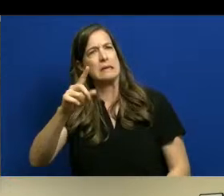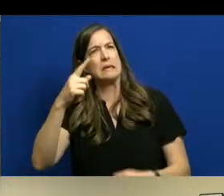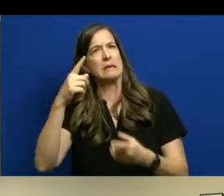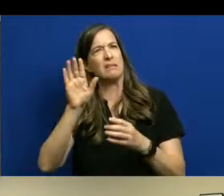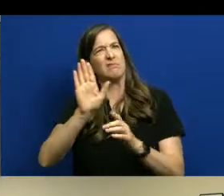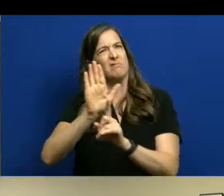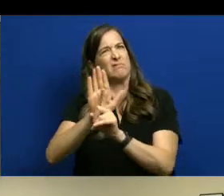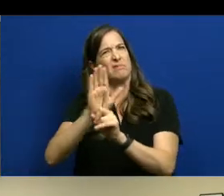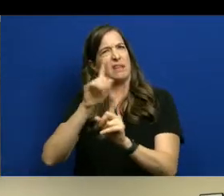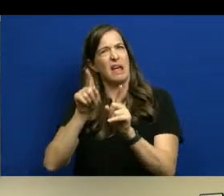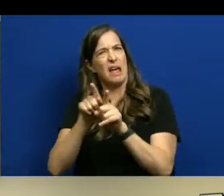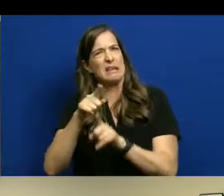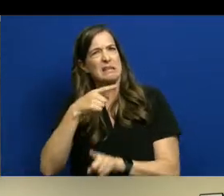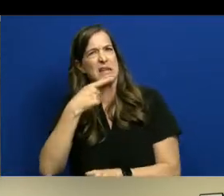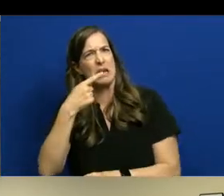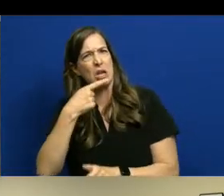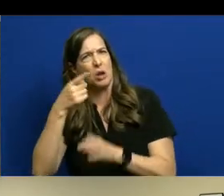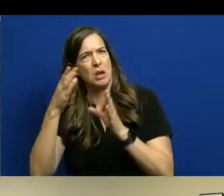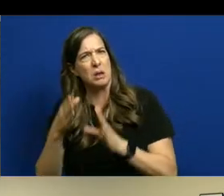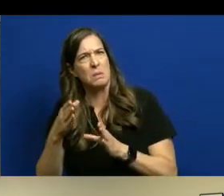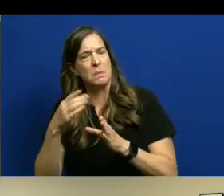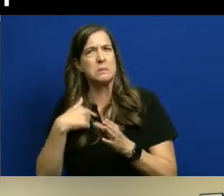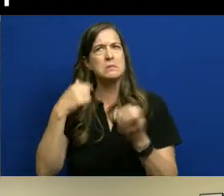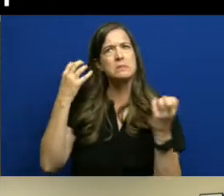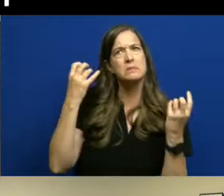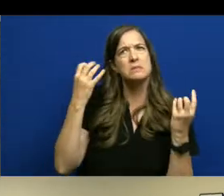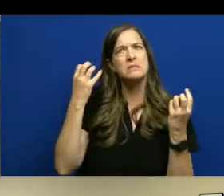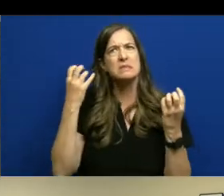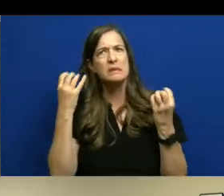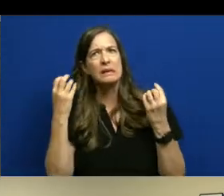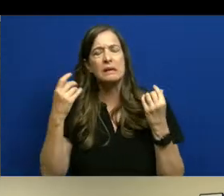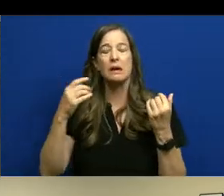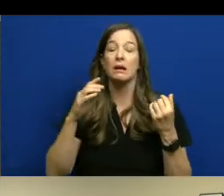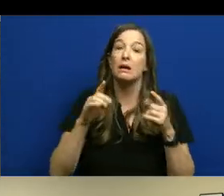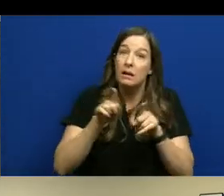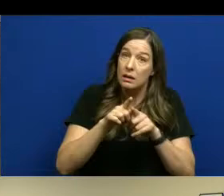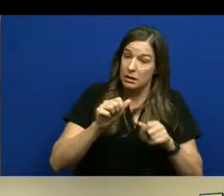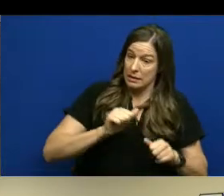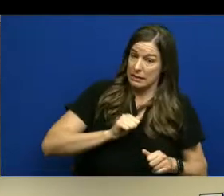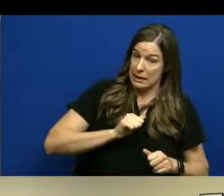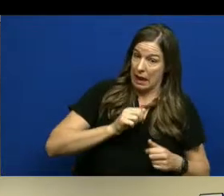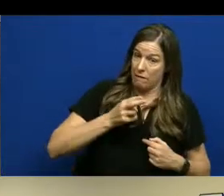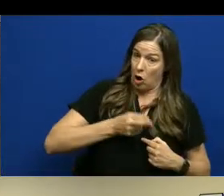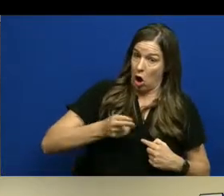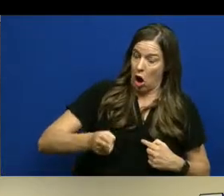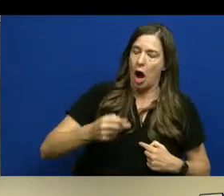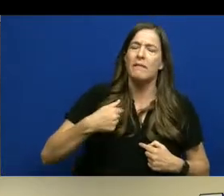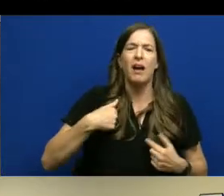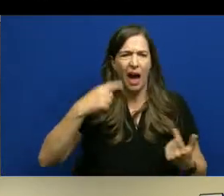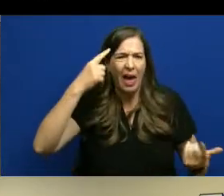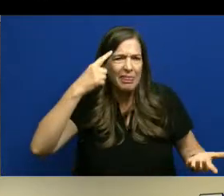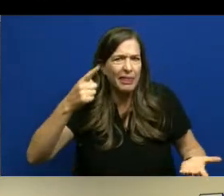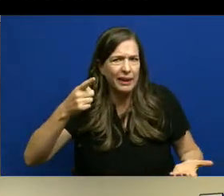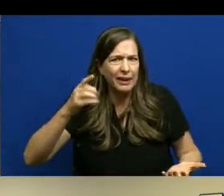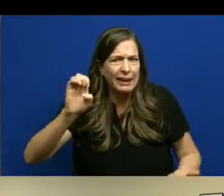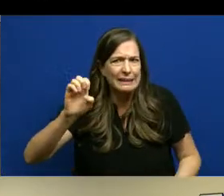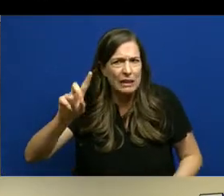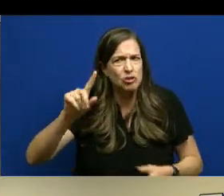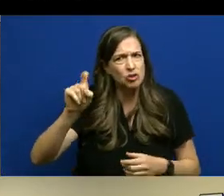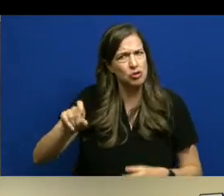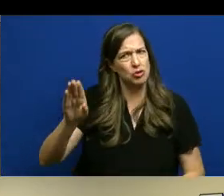hard of hearing person, I would say that the next executive director should be hard of hearing because, after